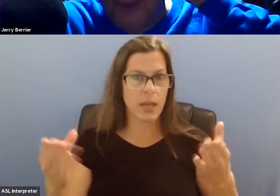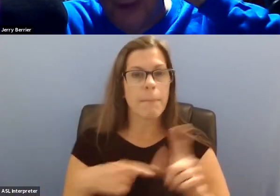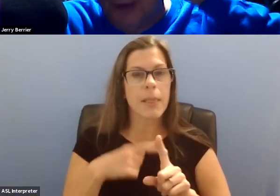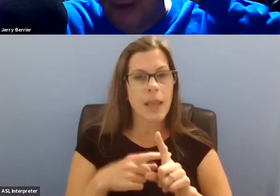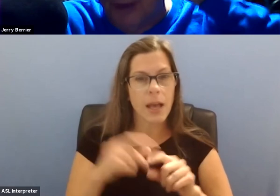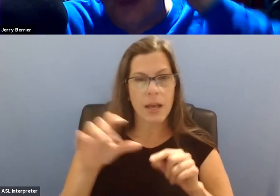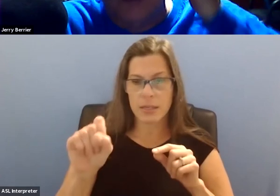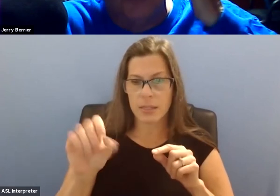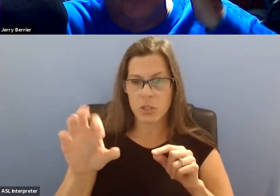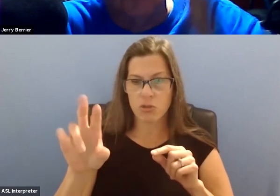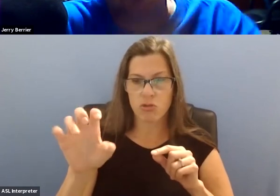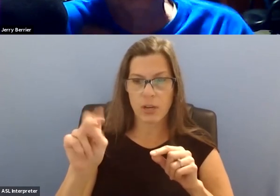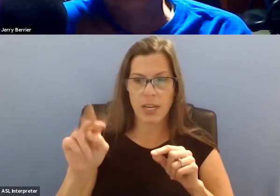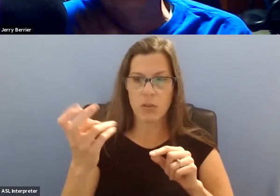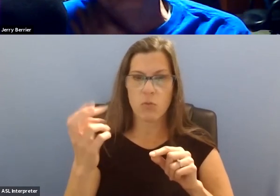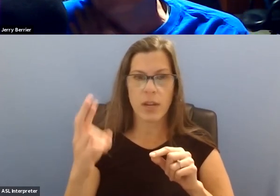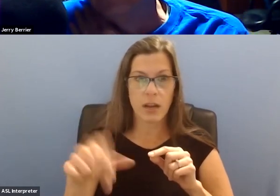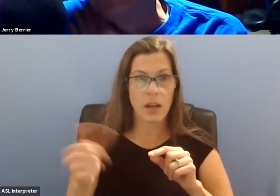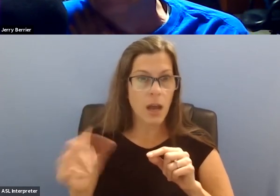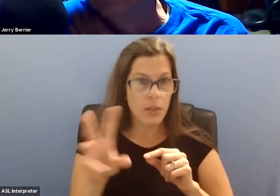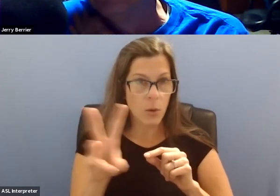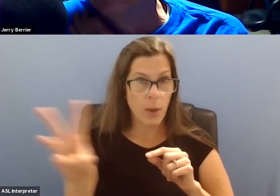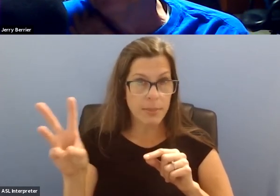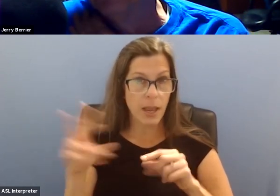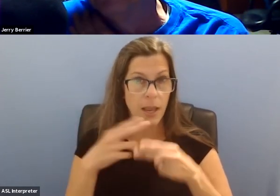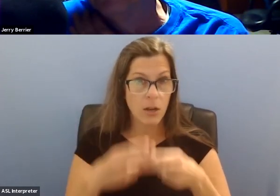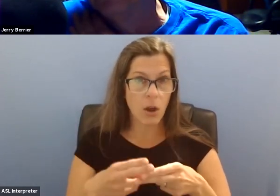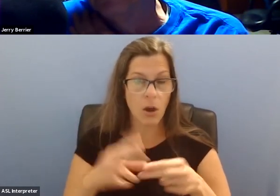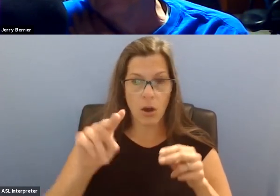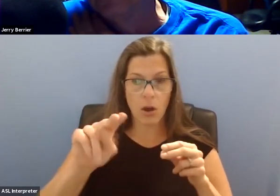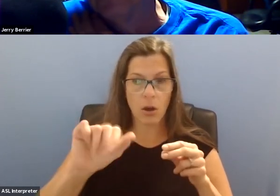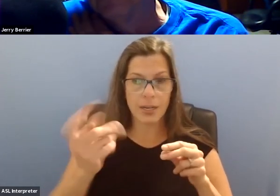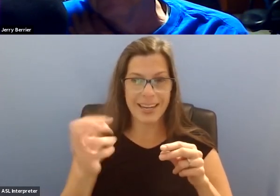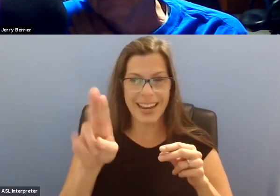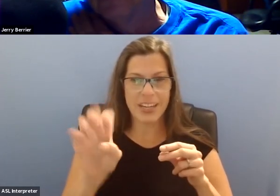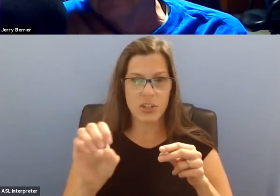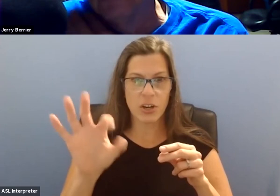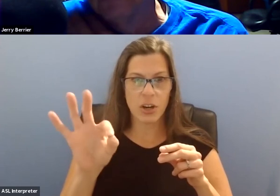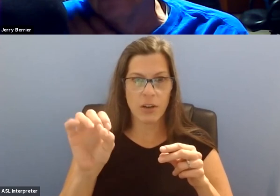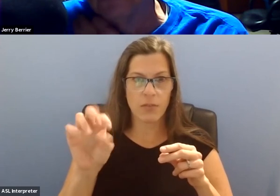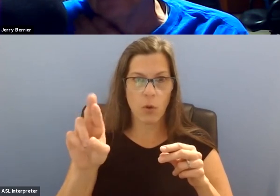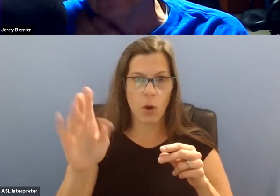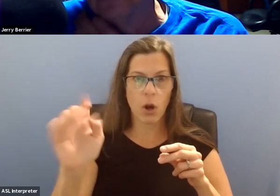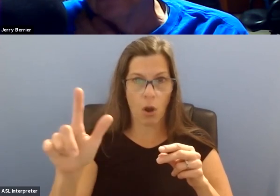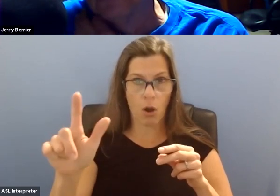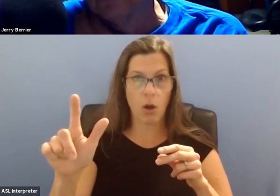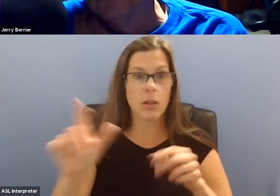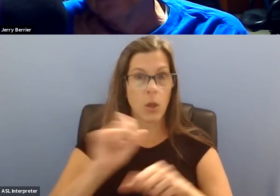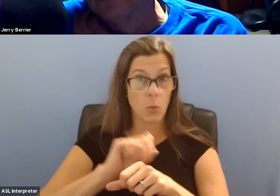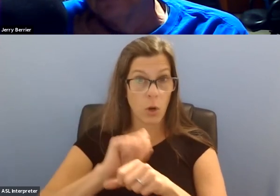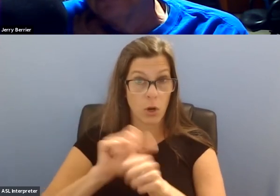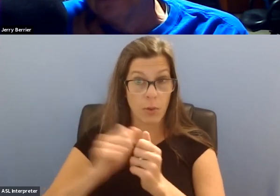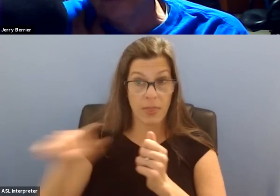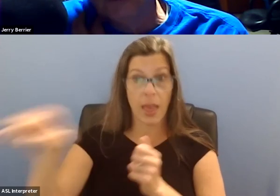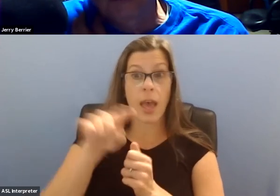Yeah. There is another website, um, called nature for all, and they, um, I'm working with those folks too, a little bit. They have particularly,